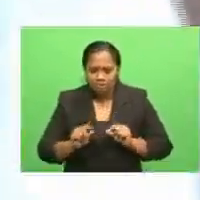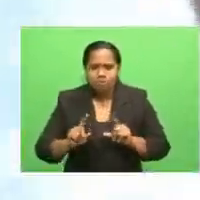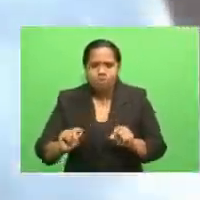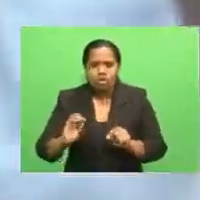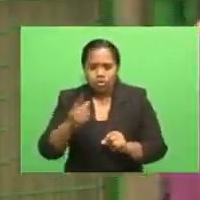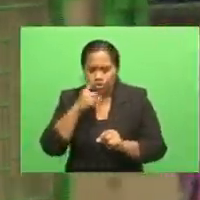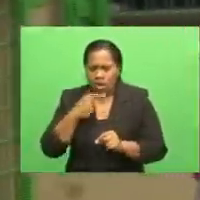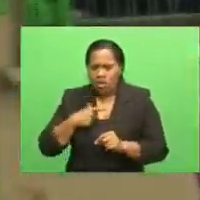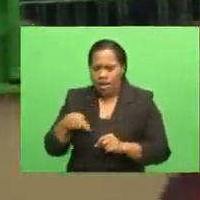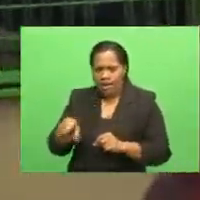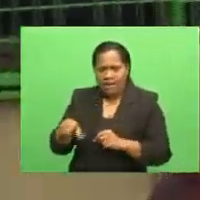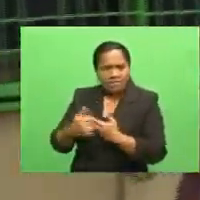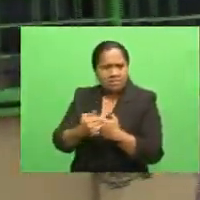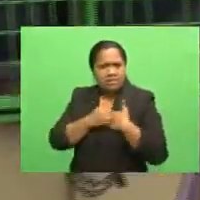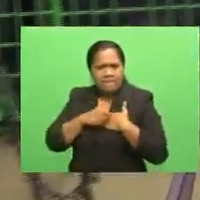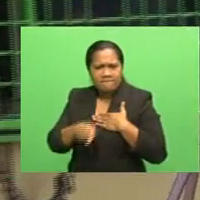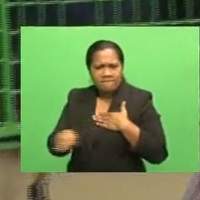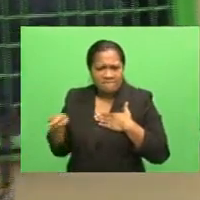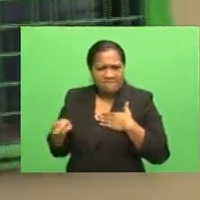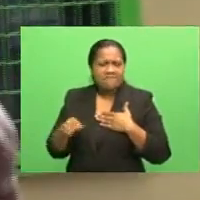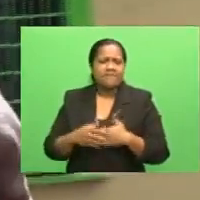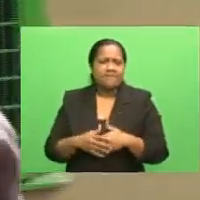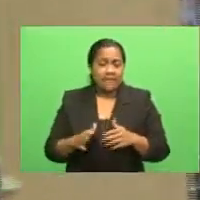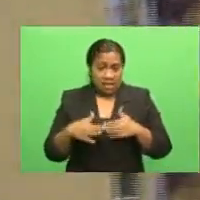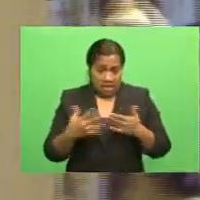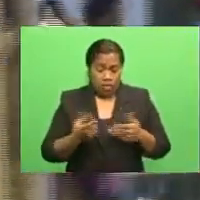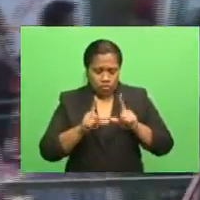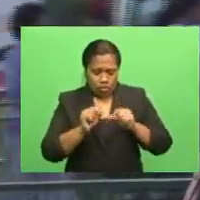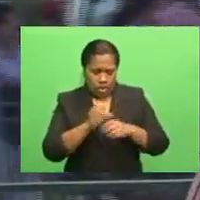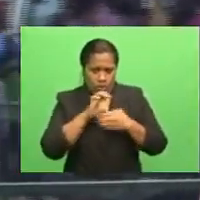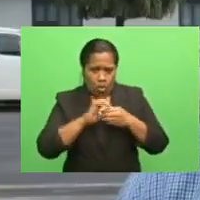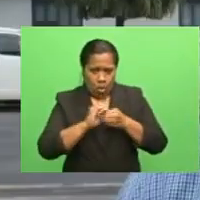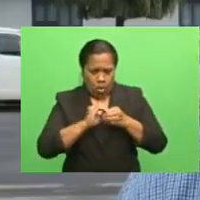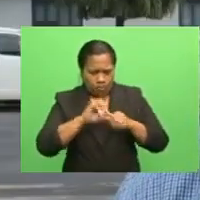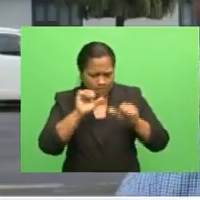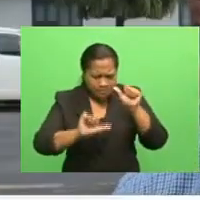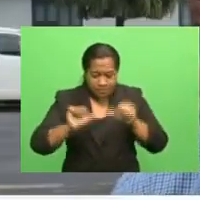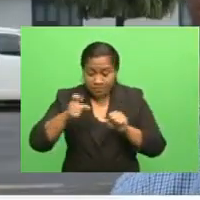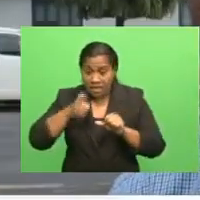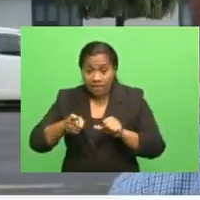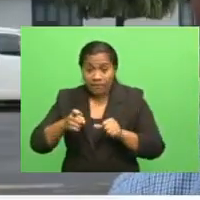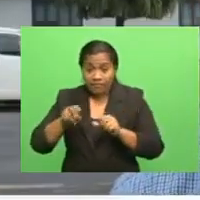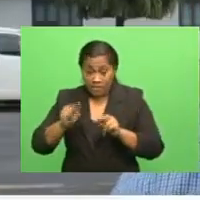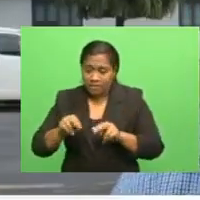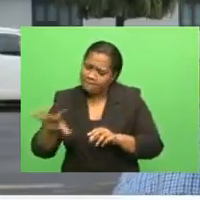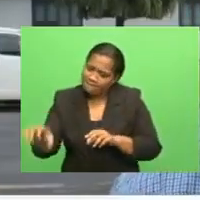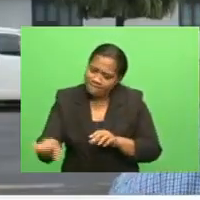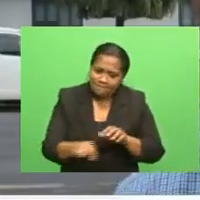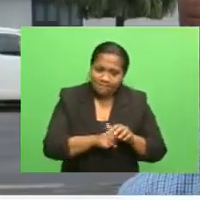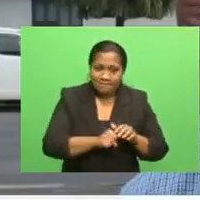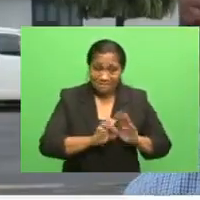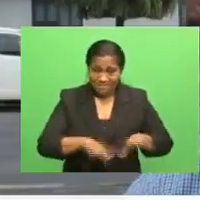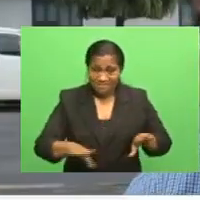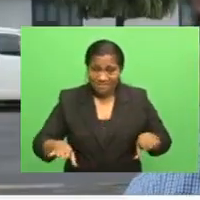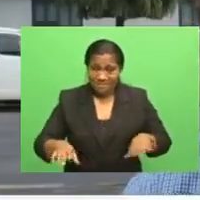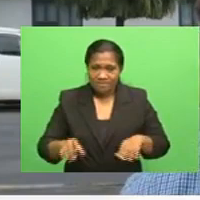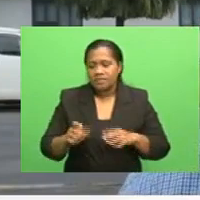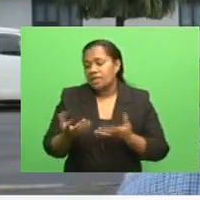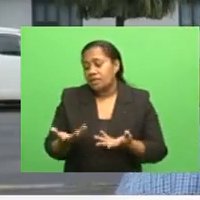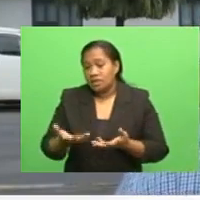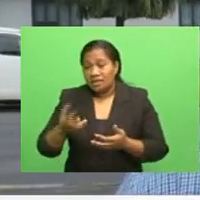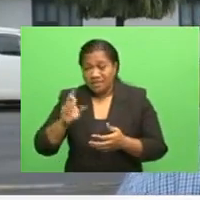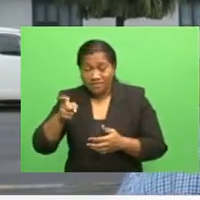we come in, we do our own assessment, and if we need to remove the children, even if the parents, the danger is within the